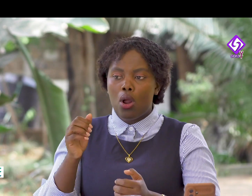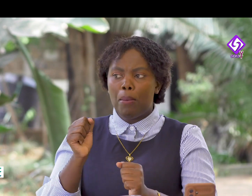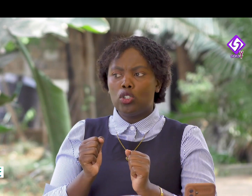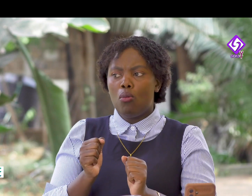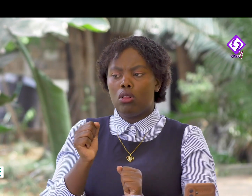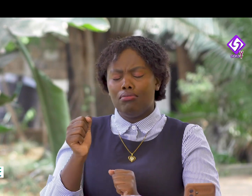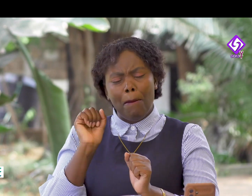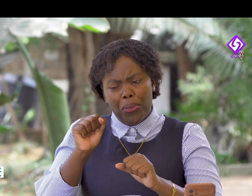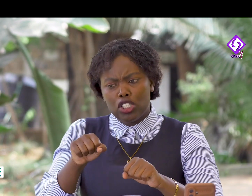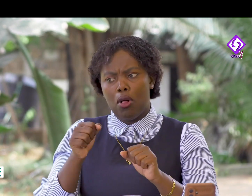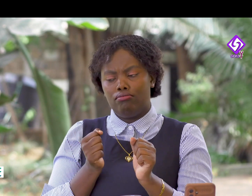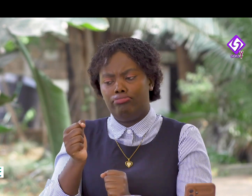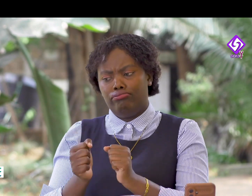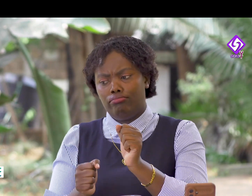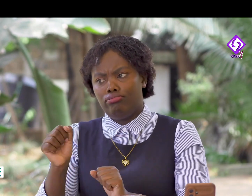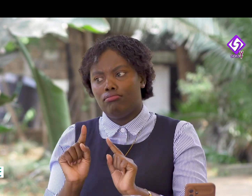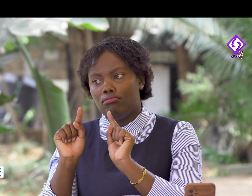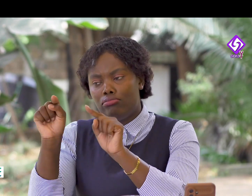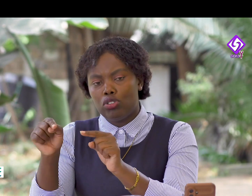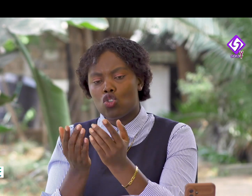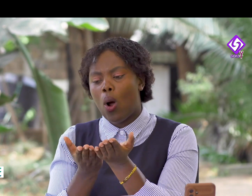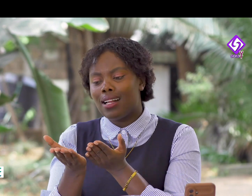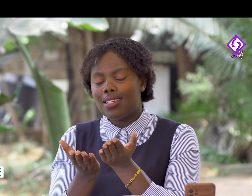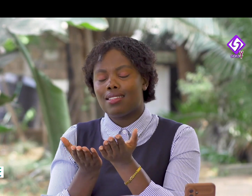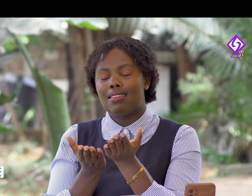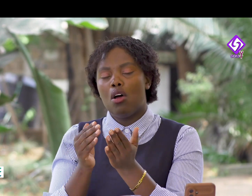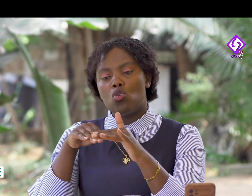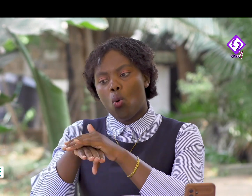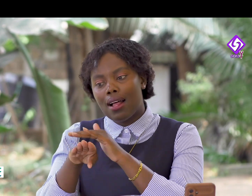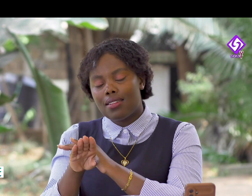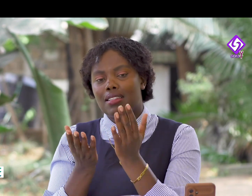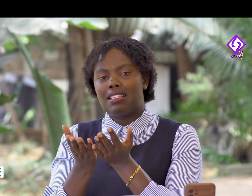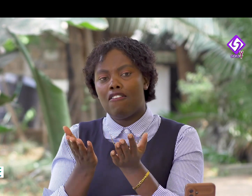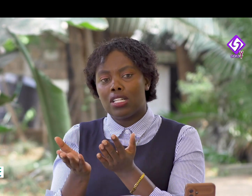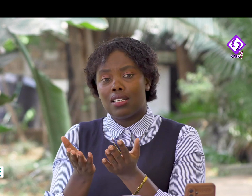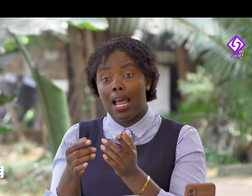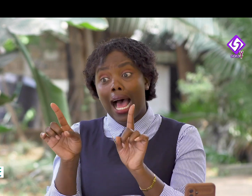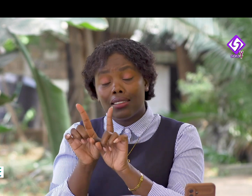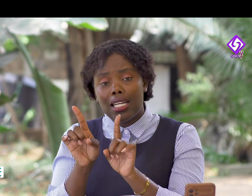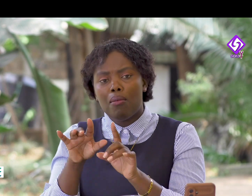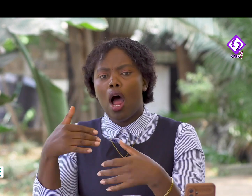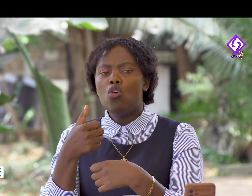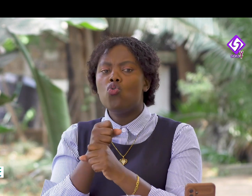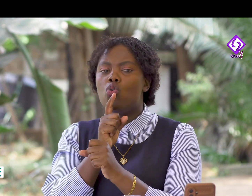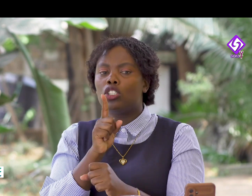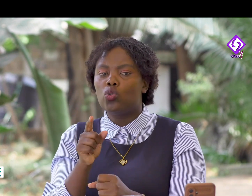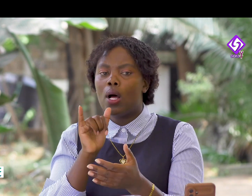Do you have a better platform where you can advocate that people go to access the